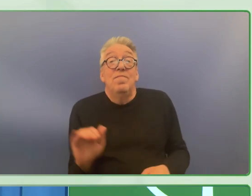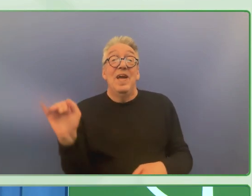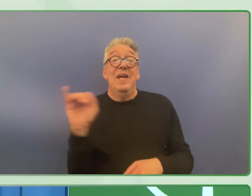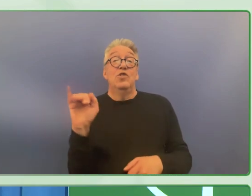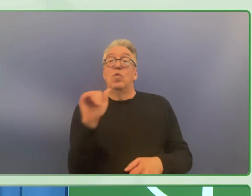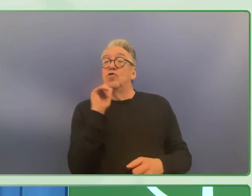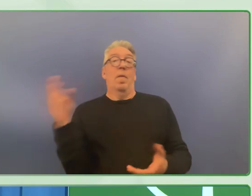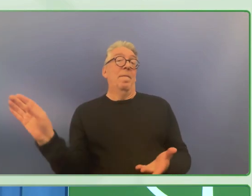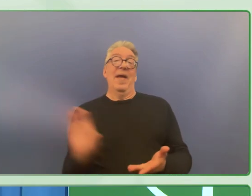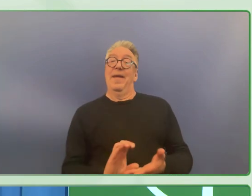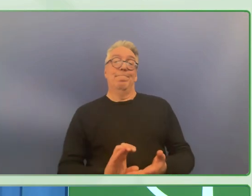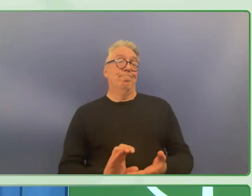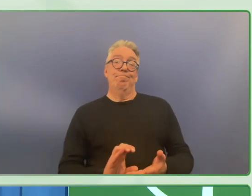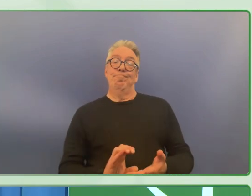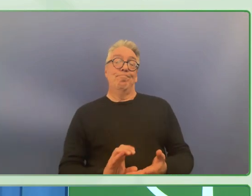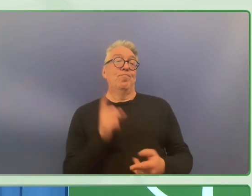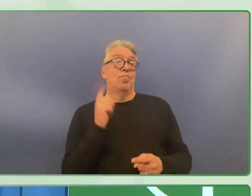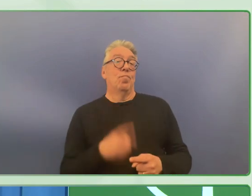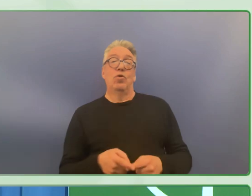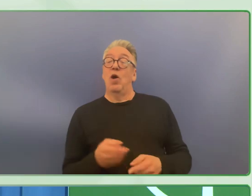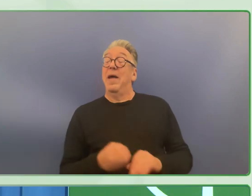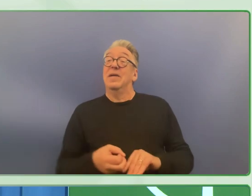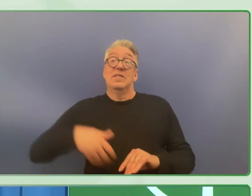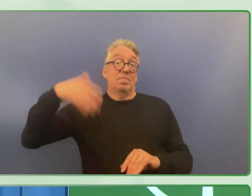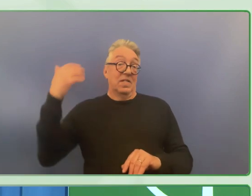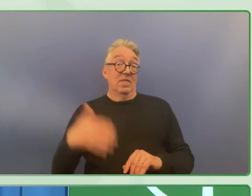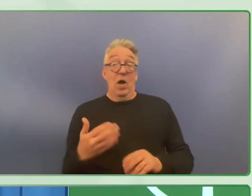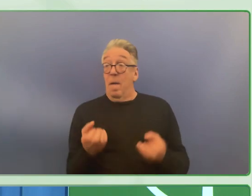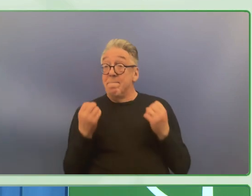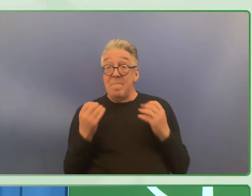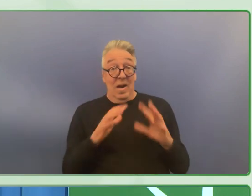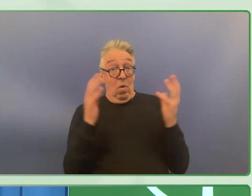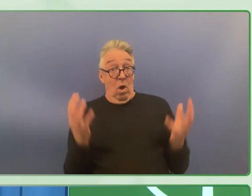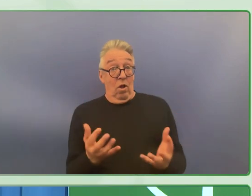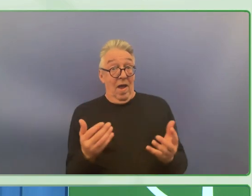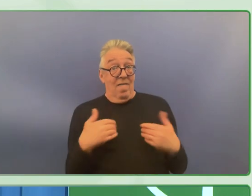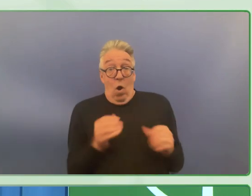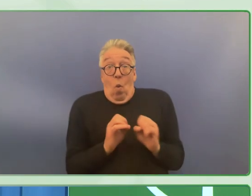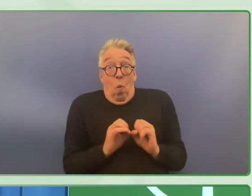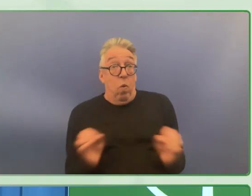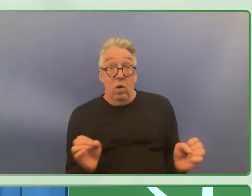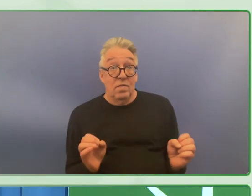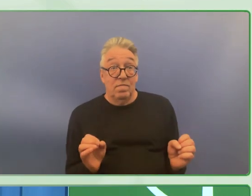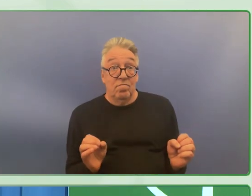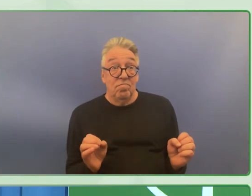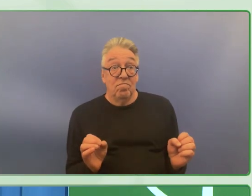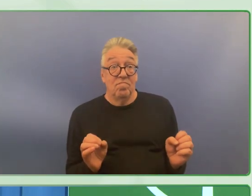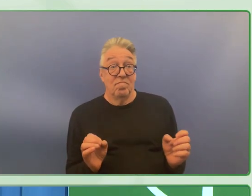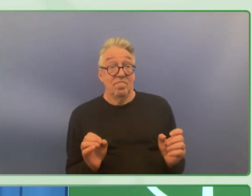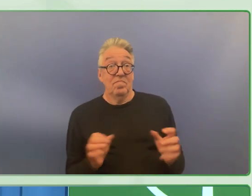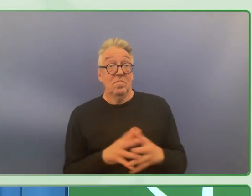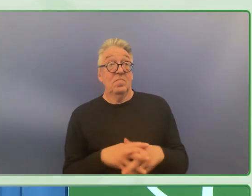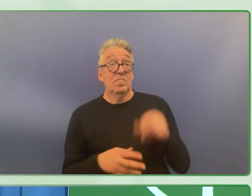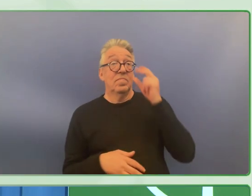many places, they're not available at all. So now in the middle photo, just meet our students from